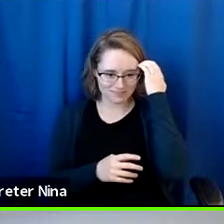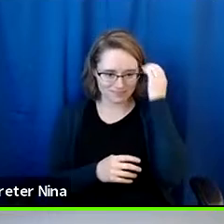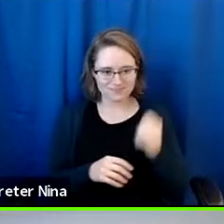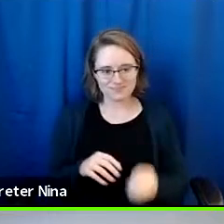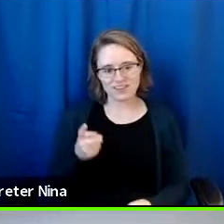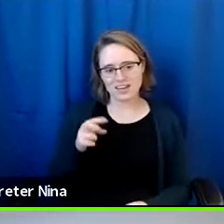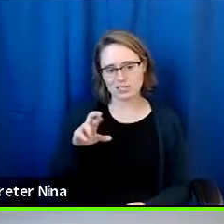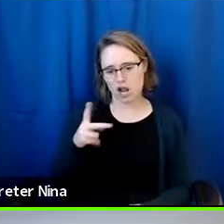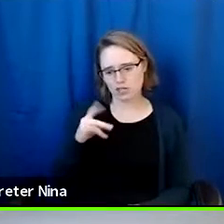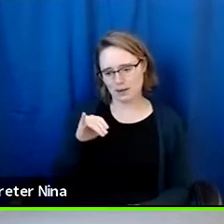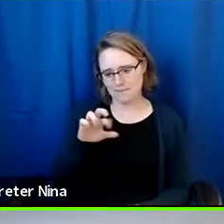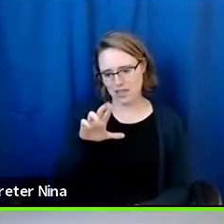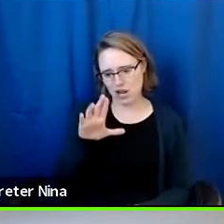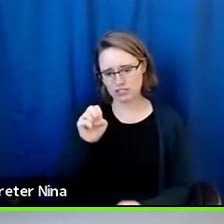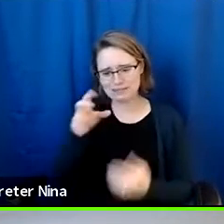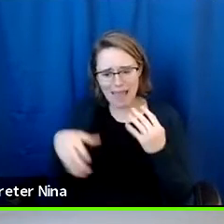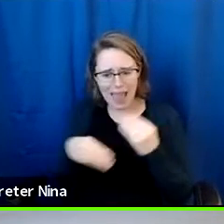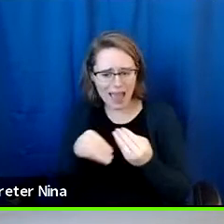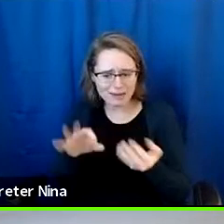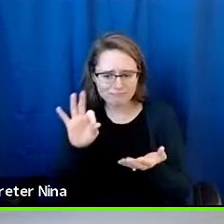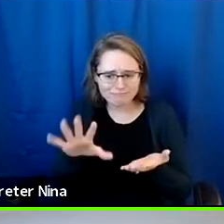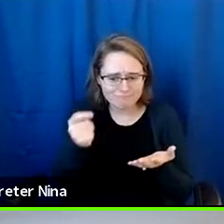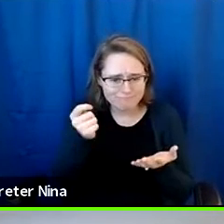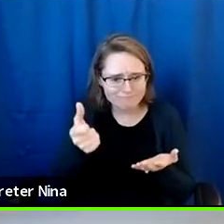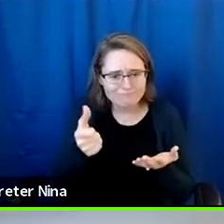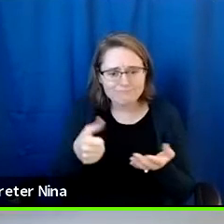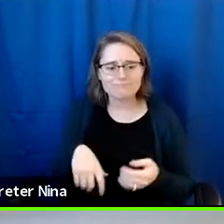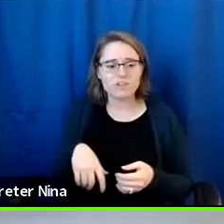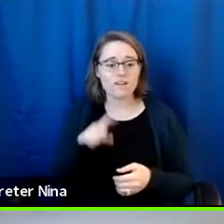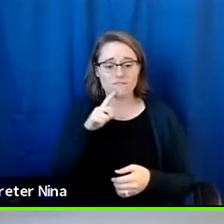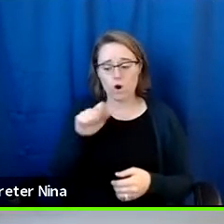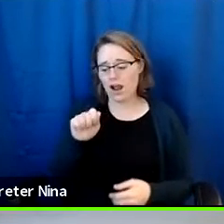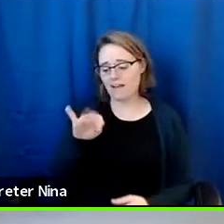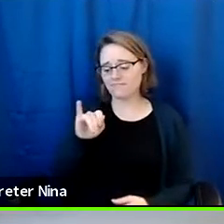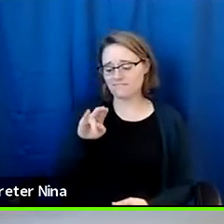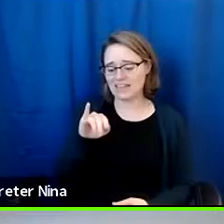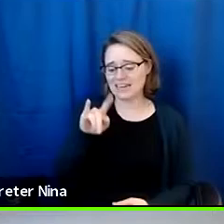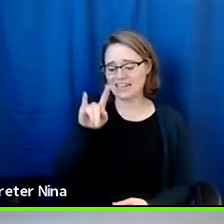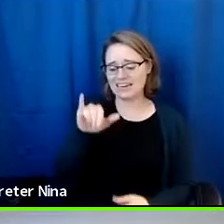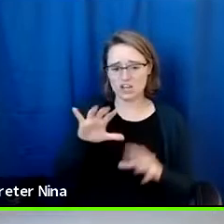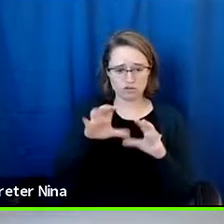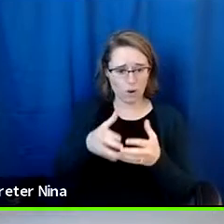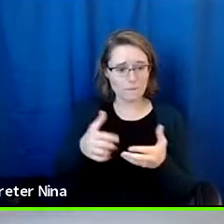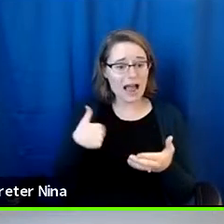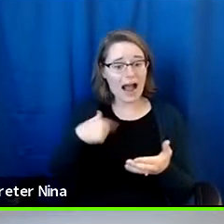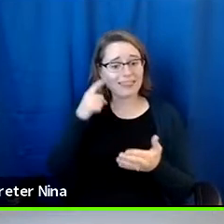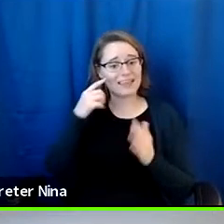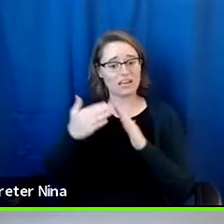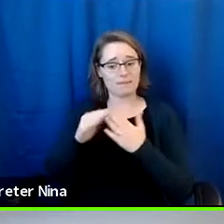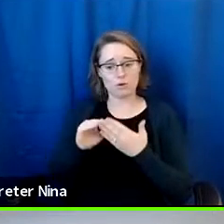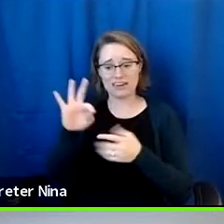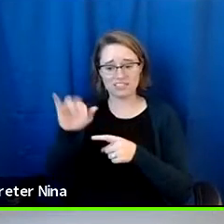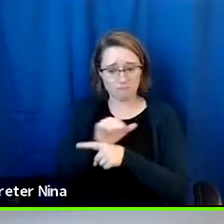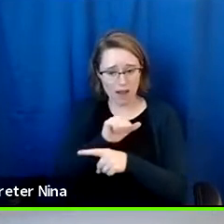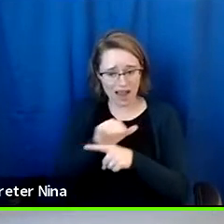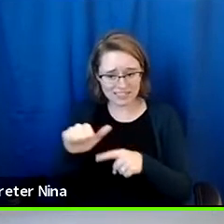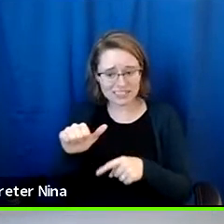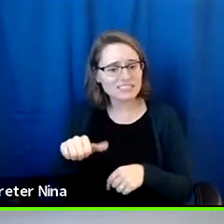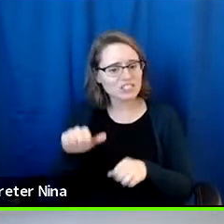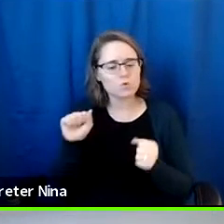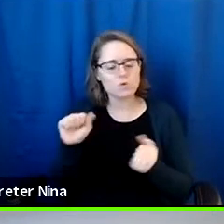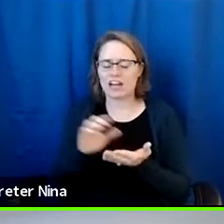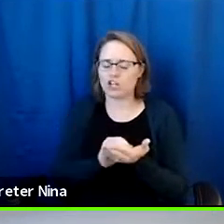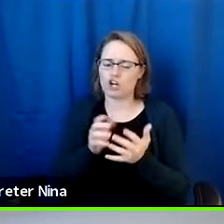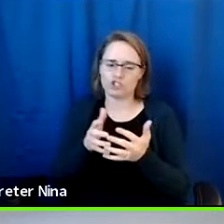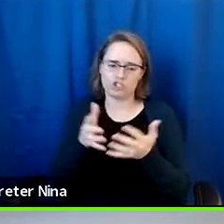I just want to add one little thing. In addition to affinity groups, I think communities of practice, you can learn so much